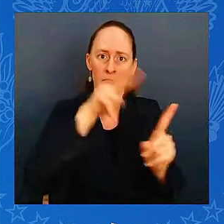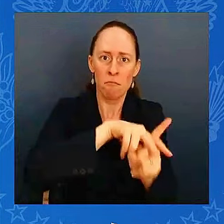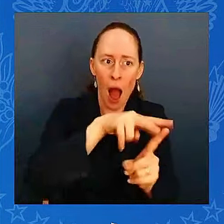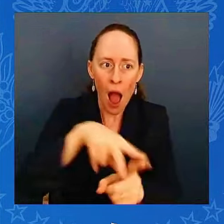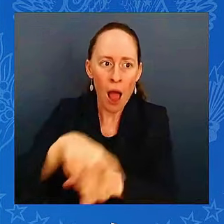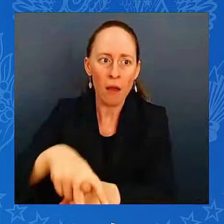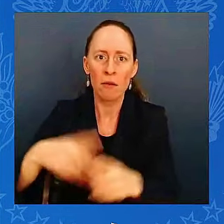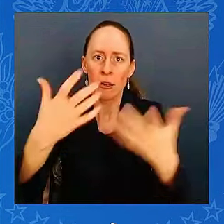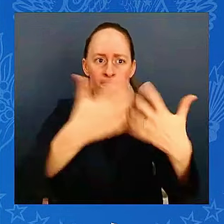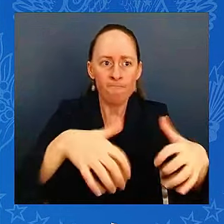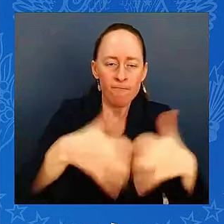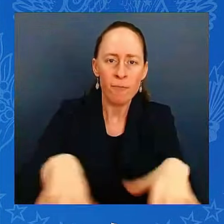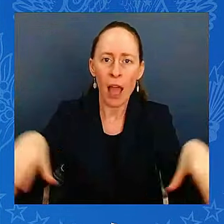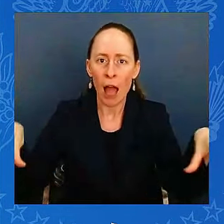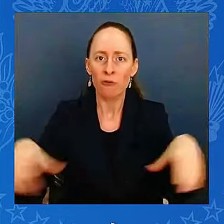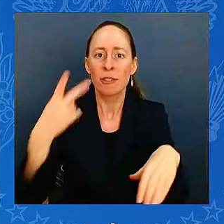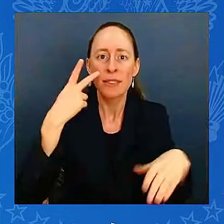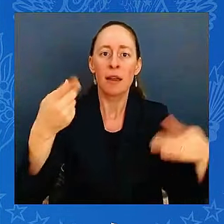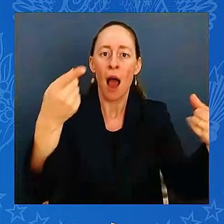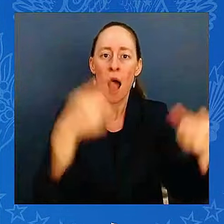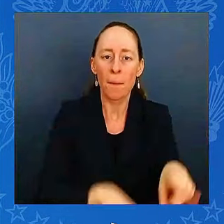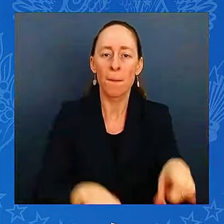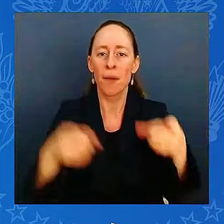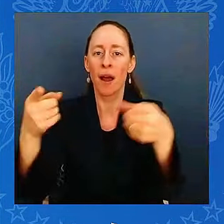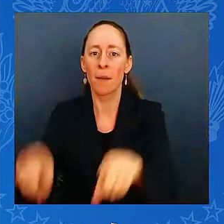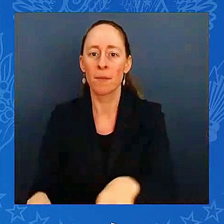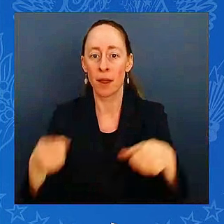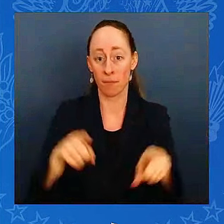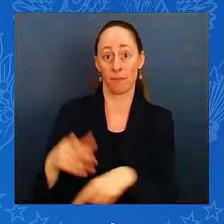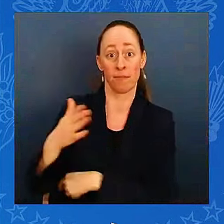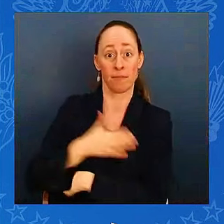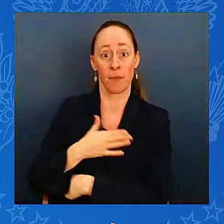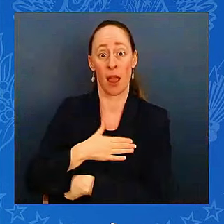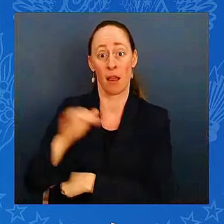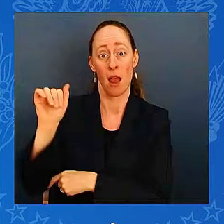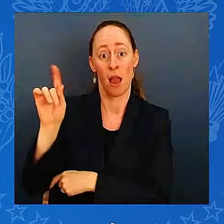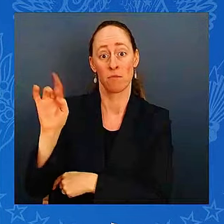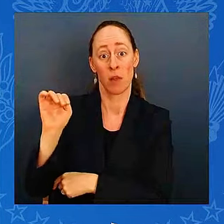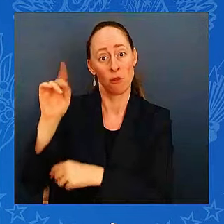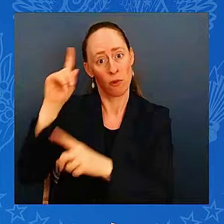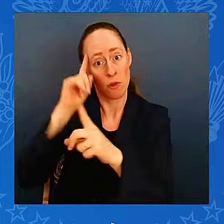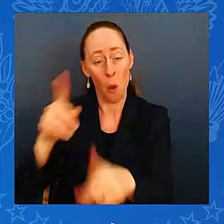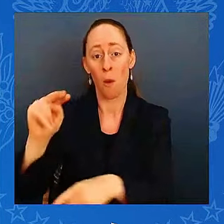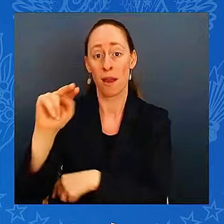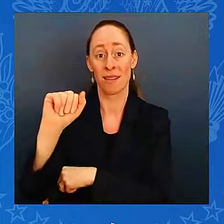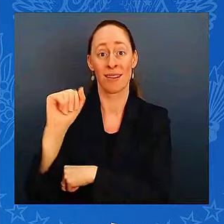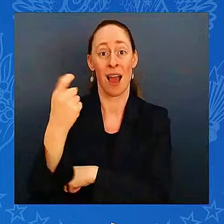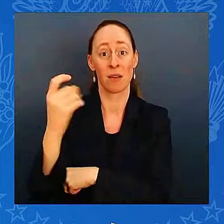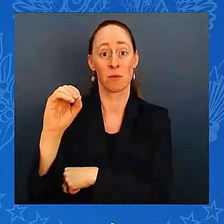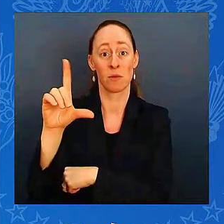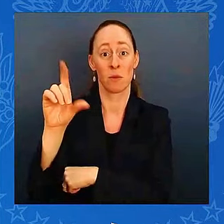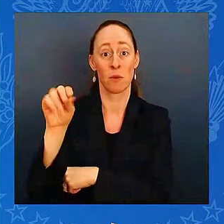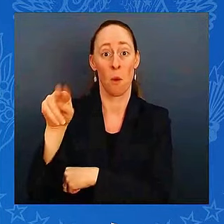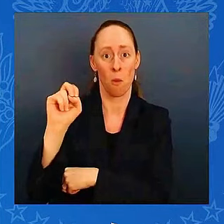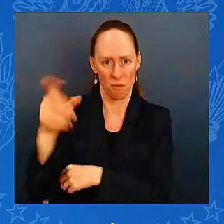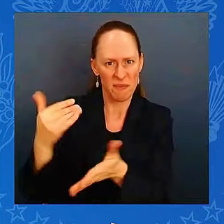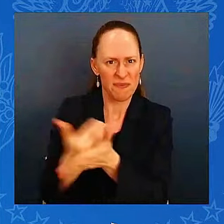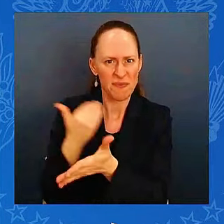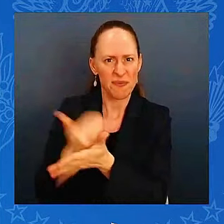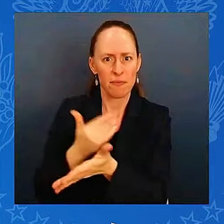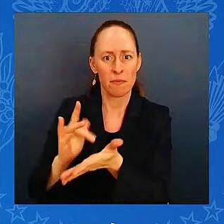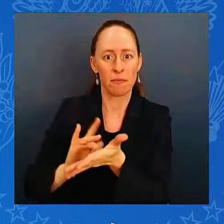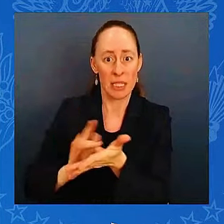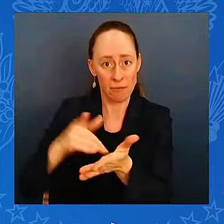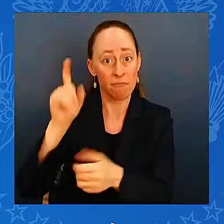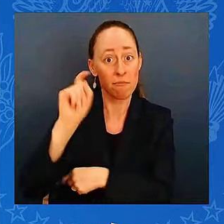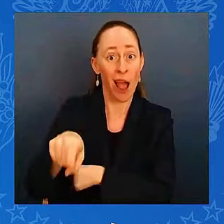made naloxone, a life-saving overdose reversal medicine, available over-the-counter. You could purchase it over-the-counter